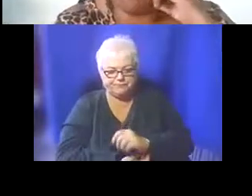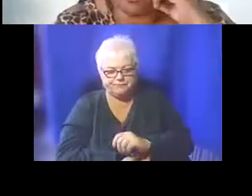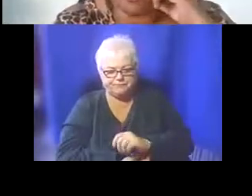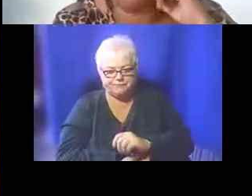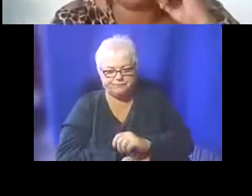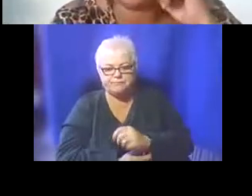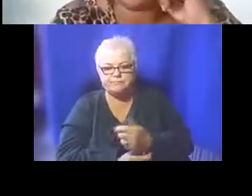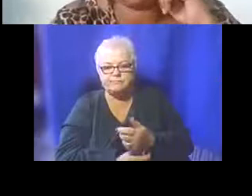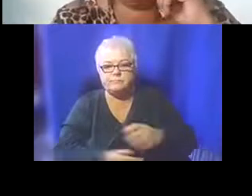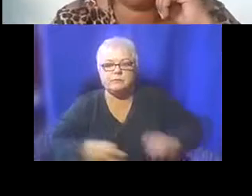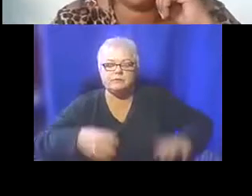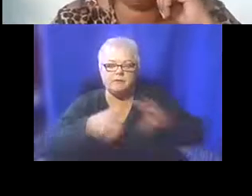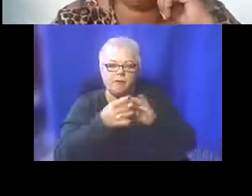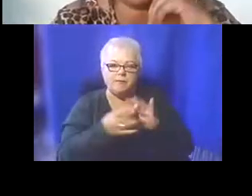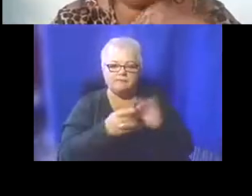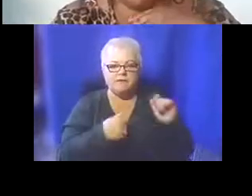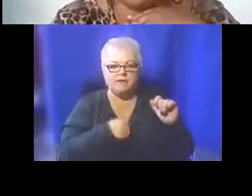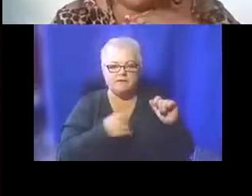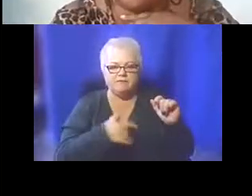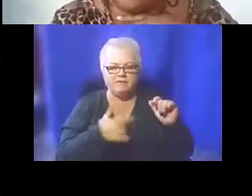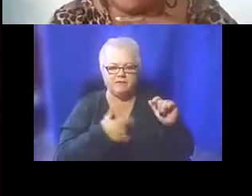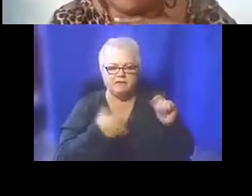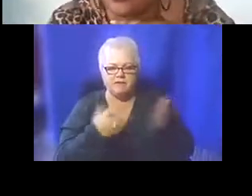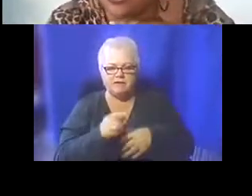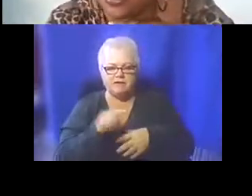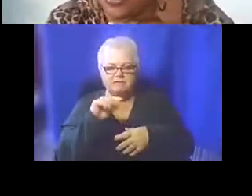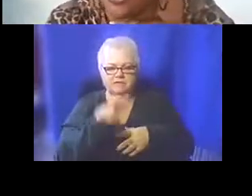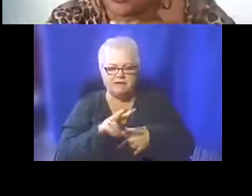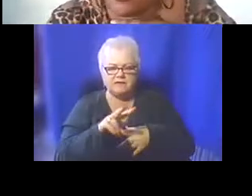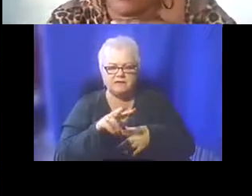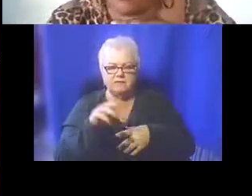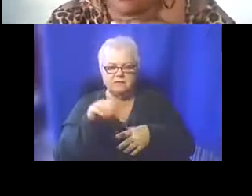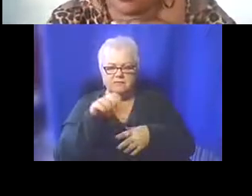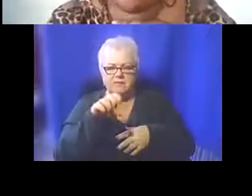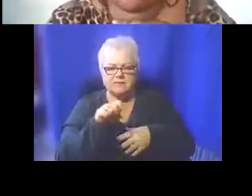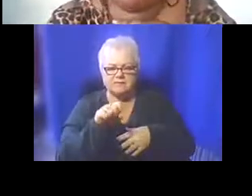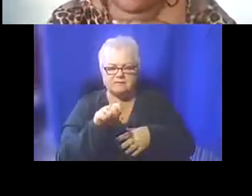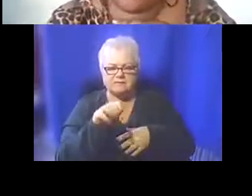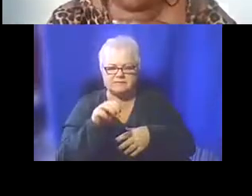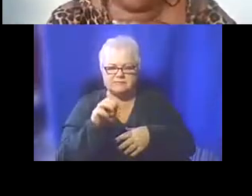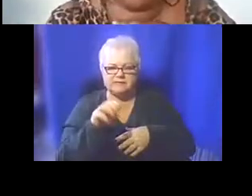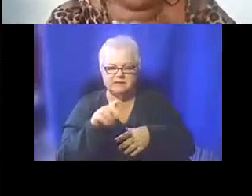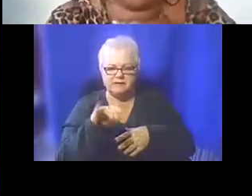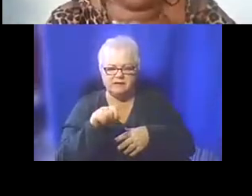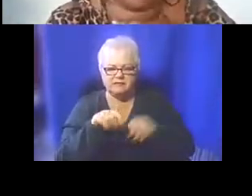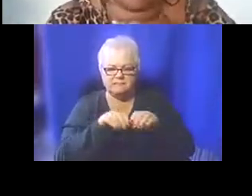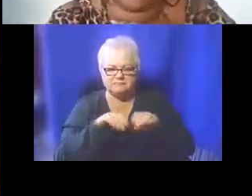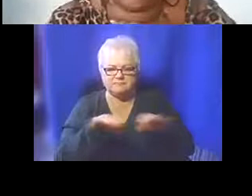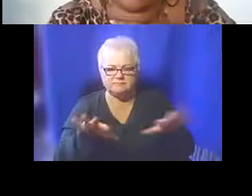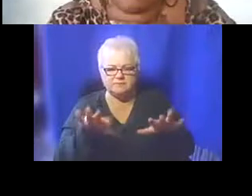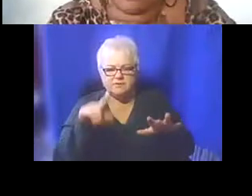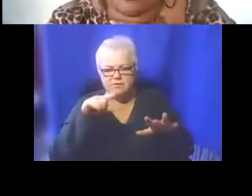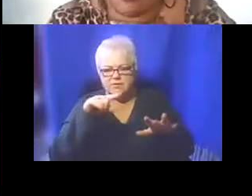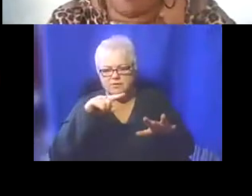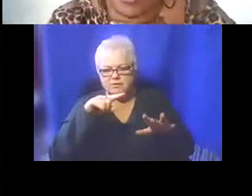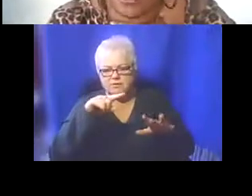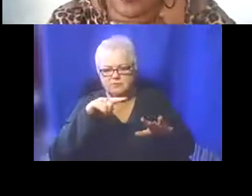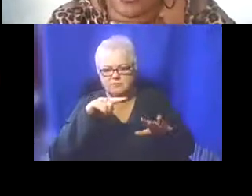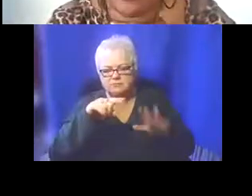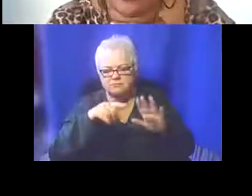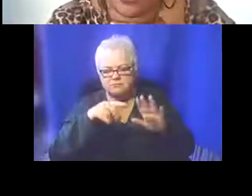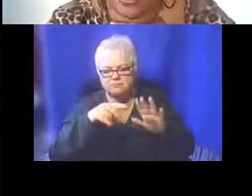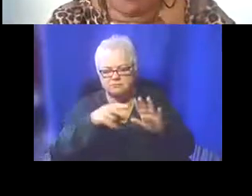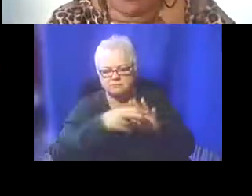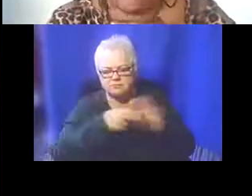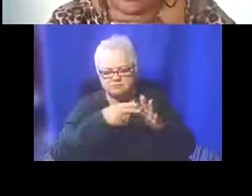There's a comment, I feel like TV and mass media is a constant blast of racism and sexism that I began